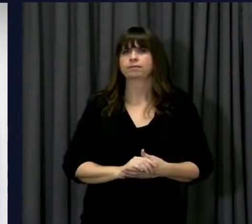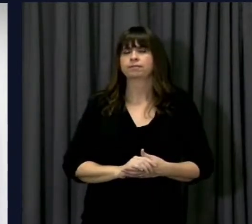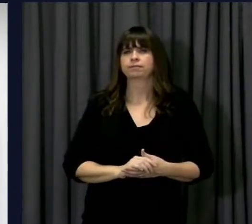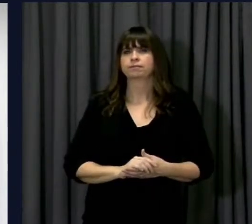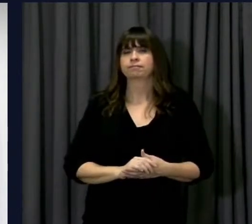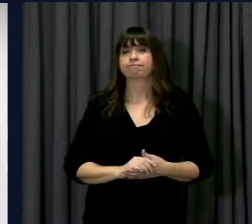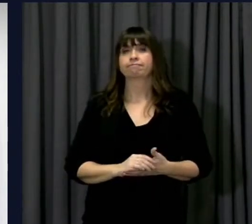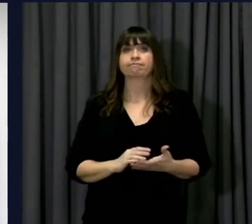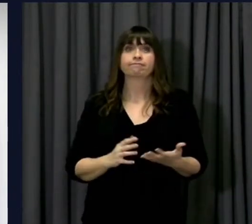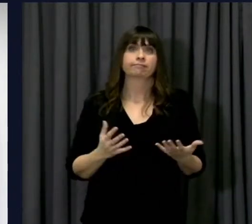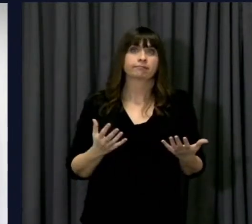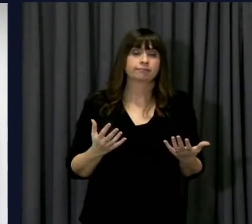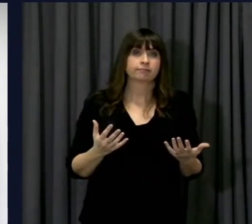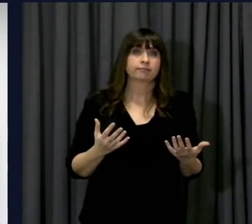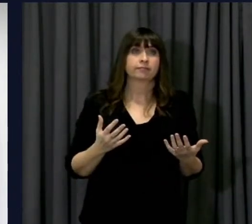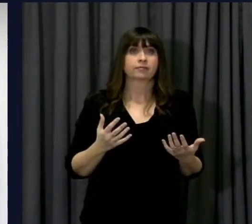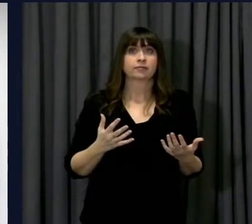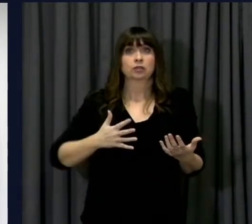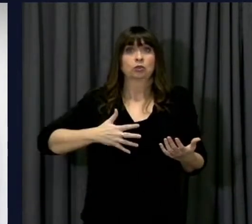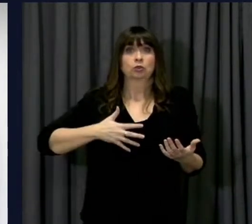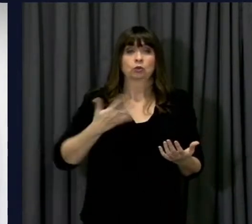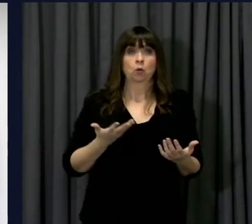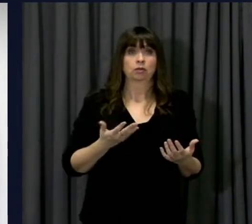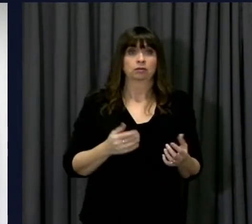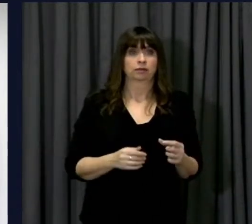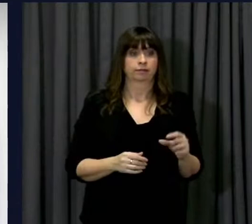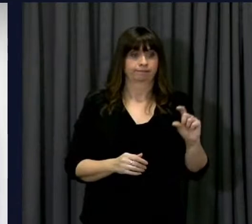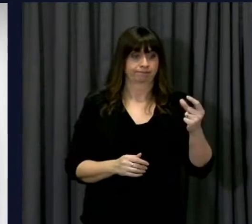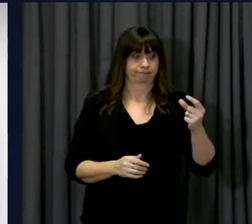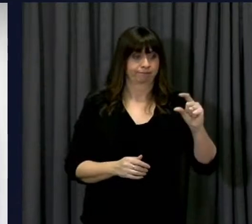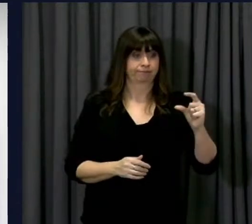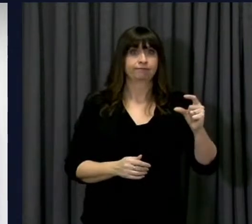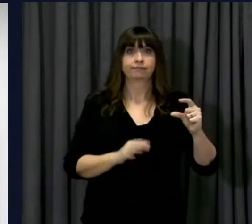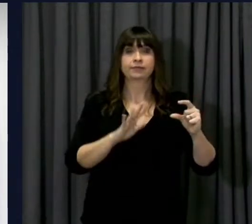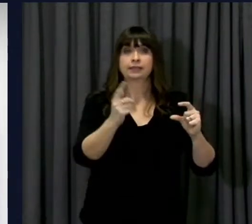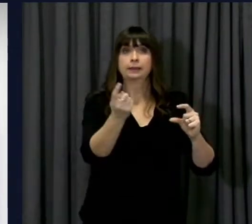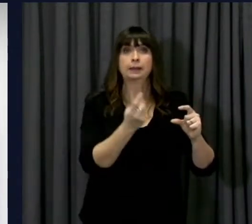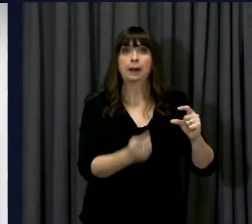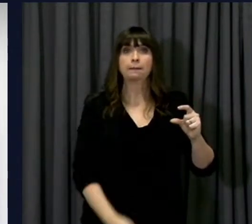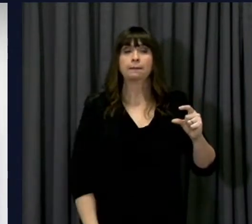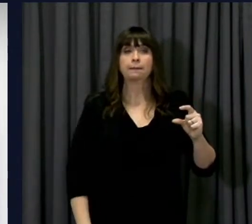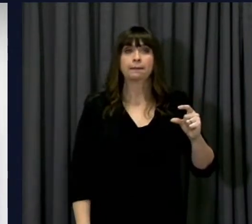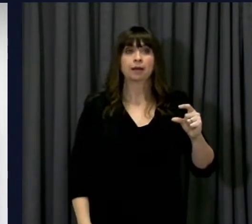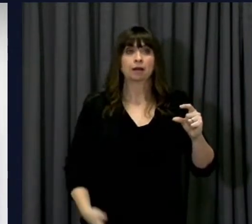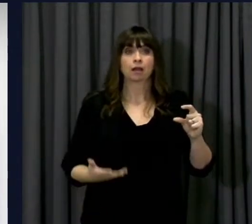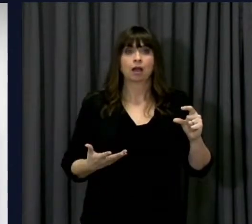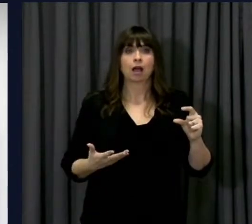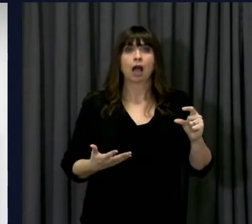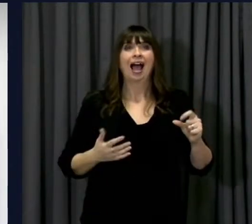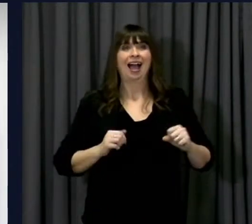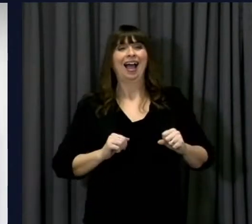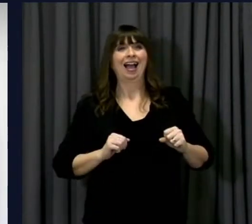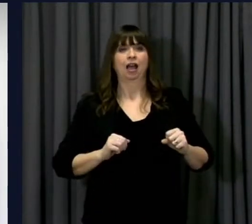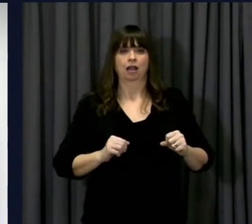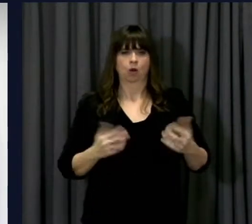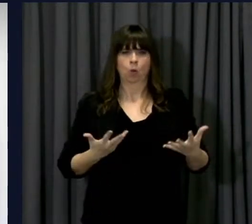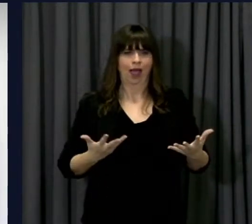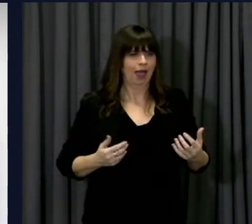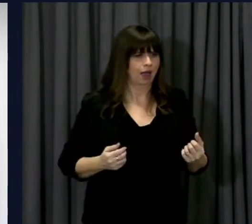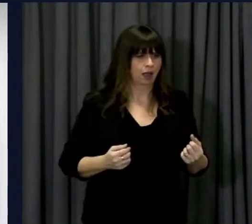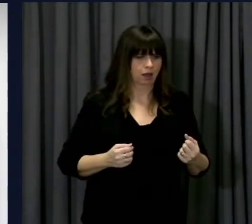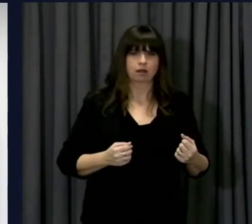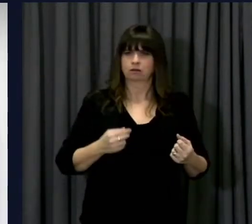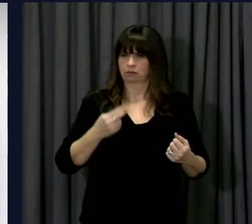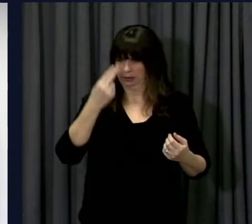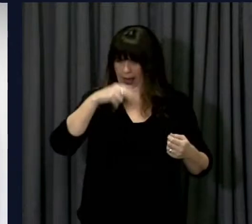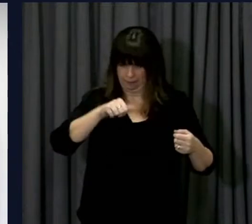the worst thing possible would be a vaccine waste because people haven't attended and our vaccination teams don't know about that until too late.